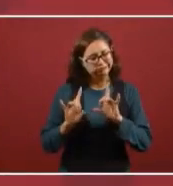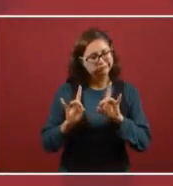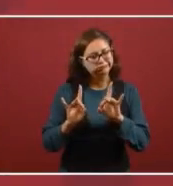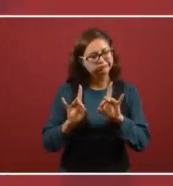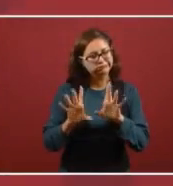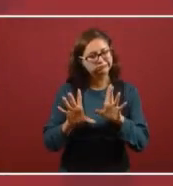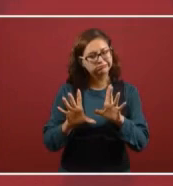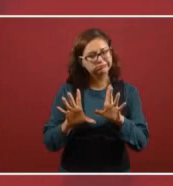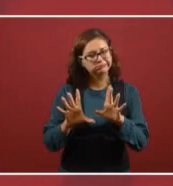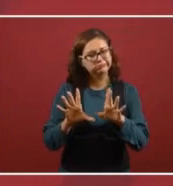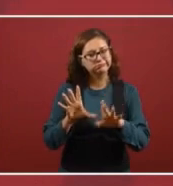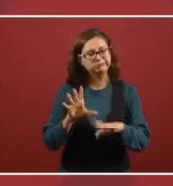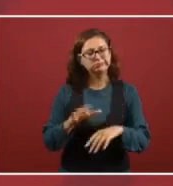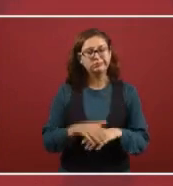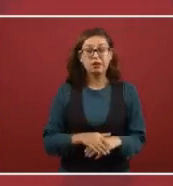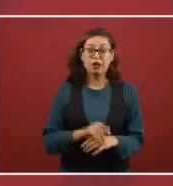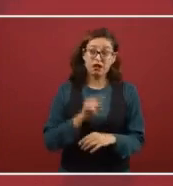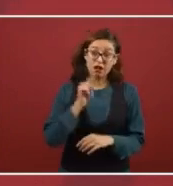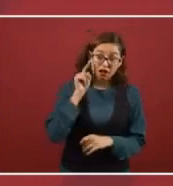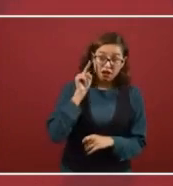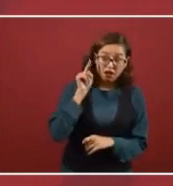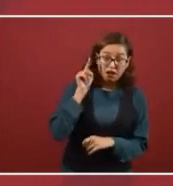occurred